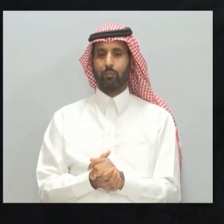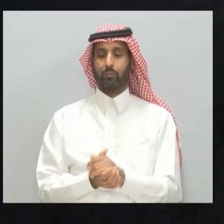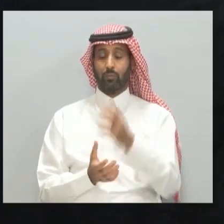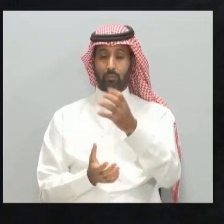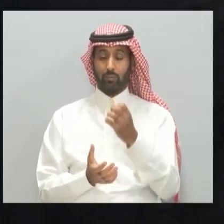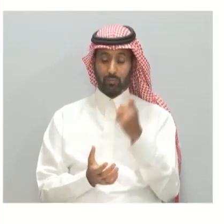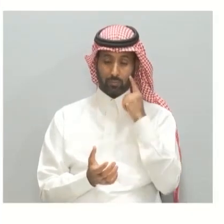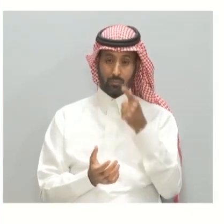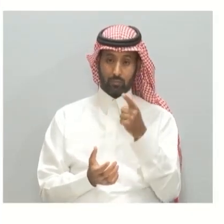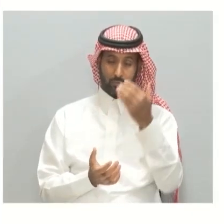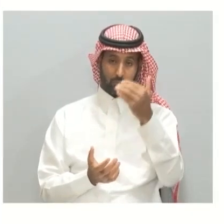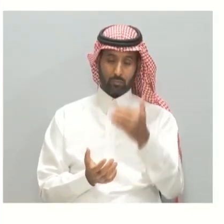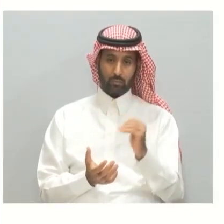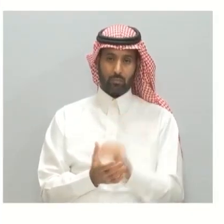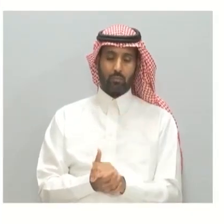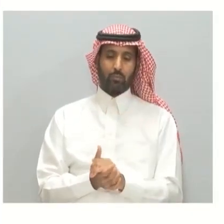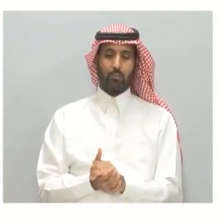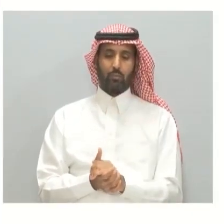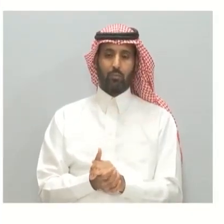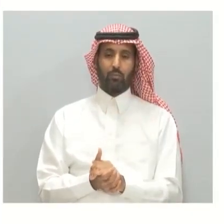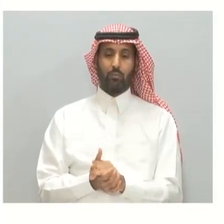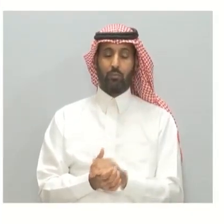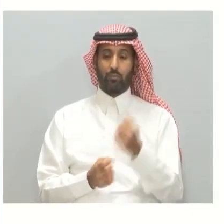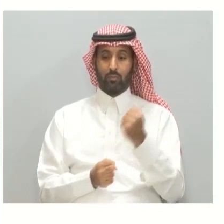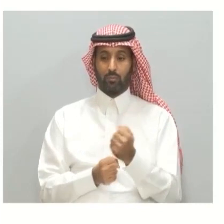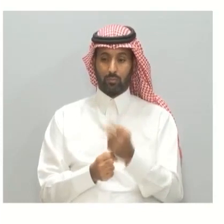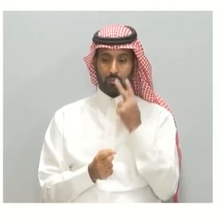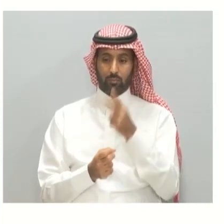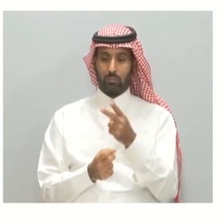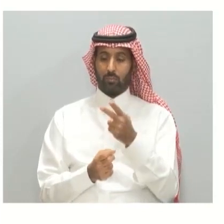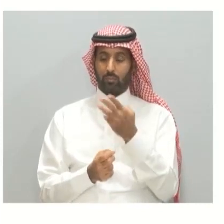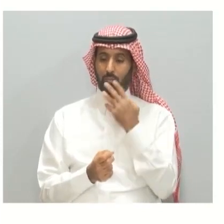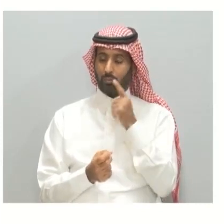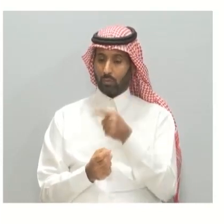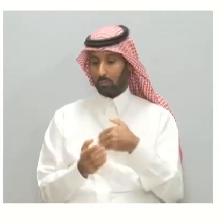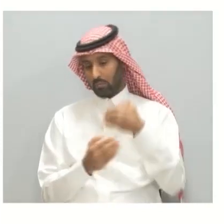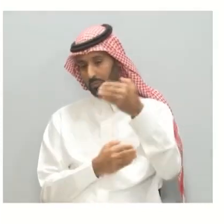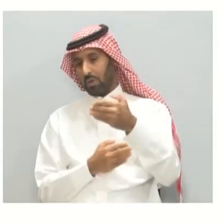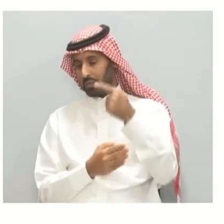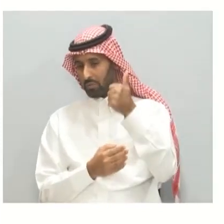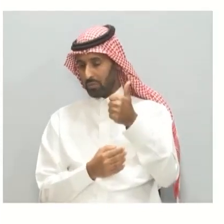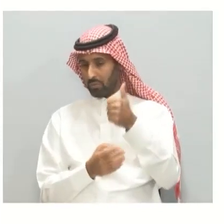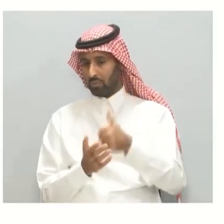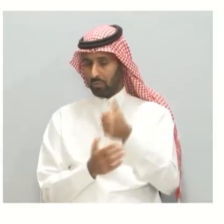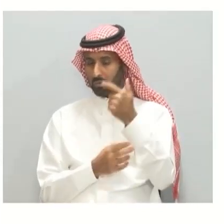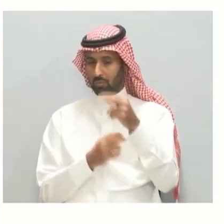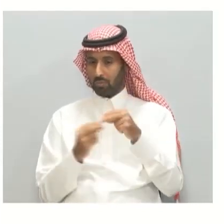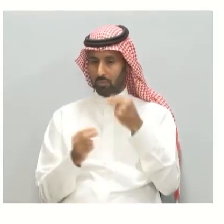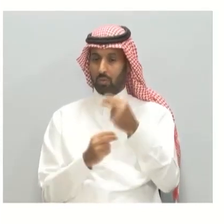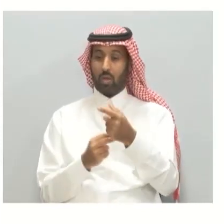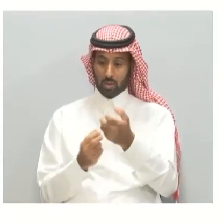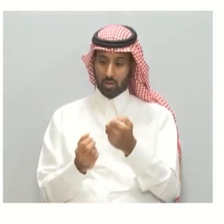article. Let's check the answer here together. His employment prospects are quite promising due to current trends and